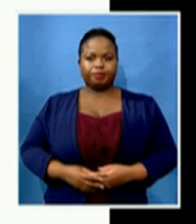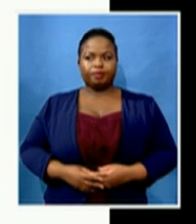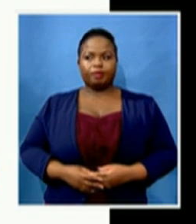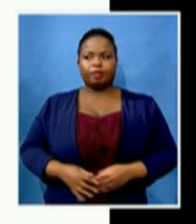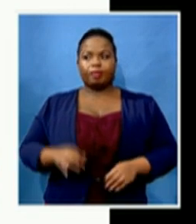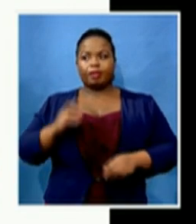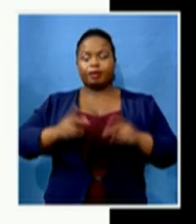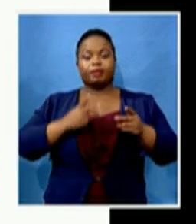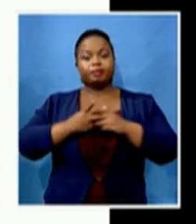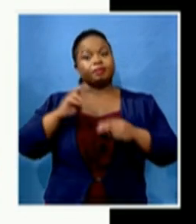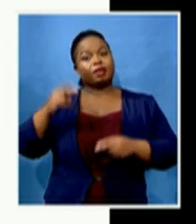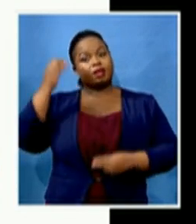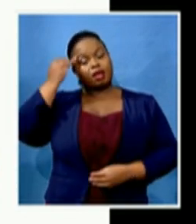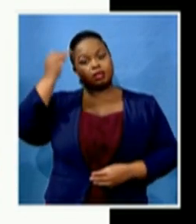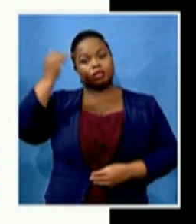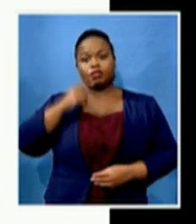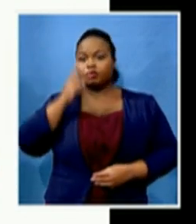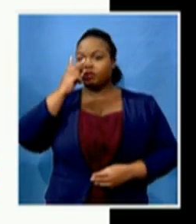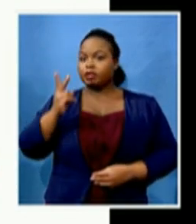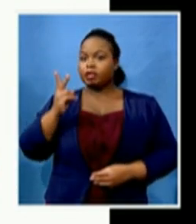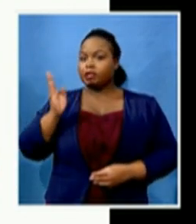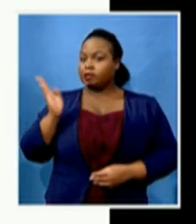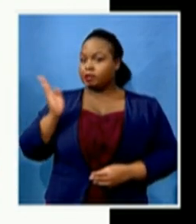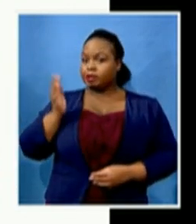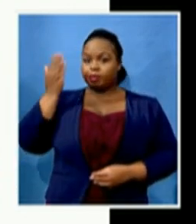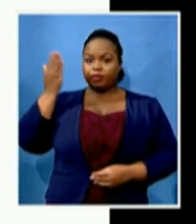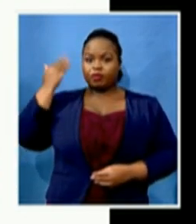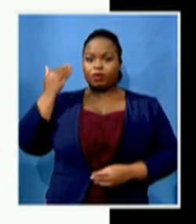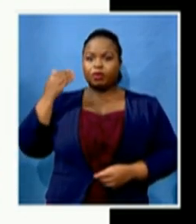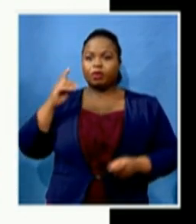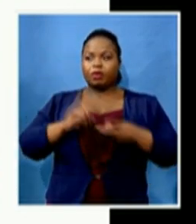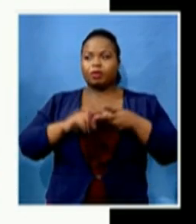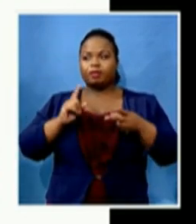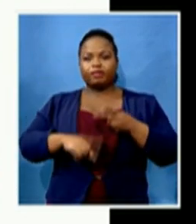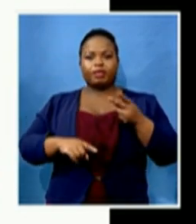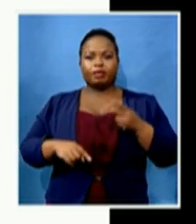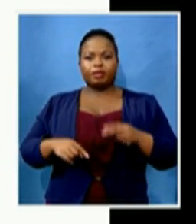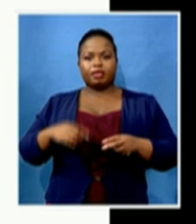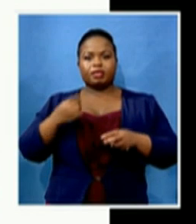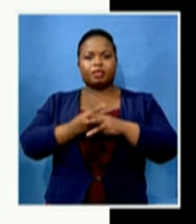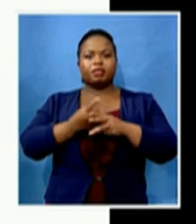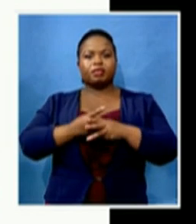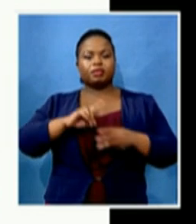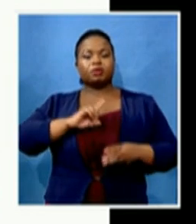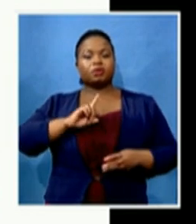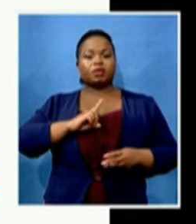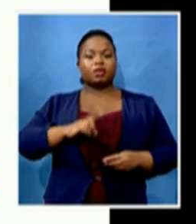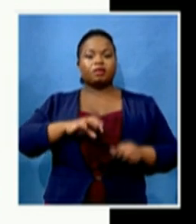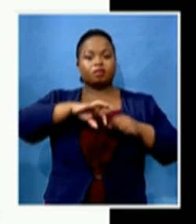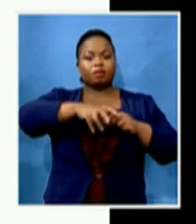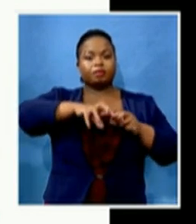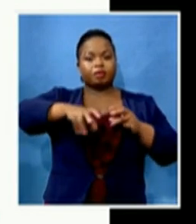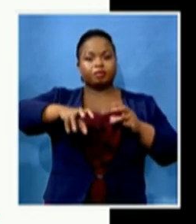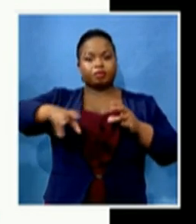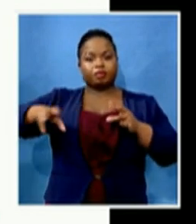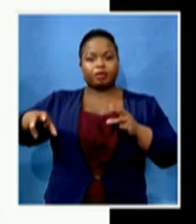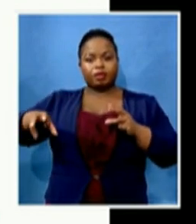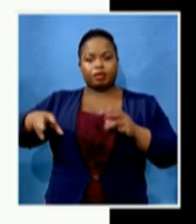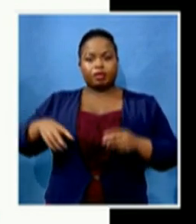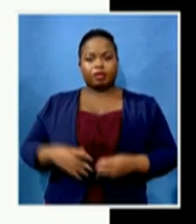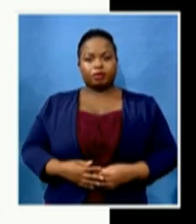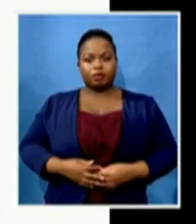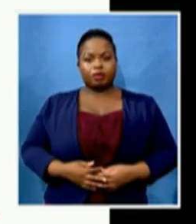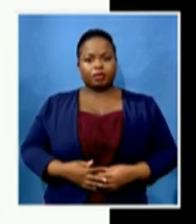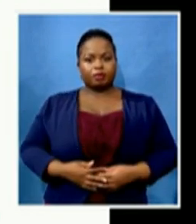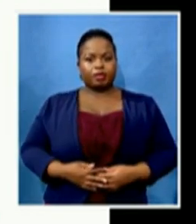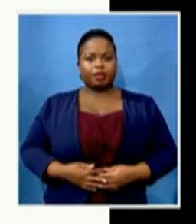picture before. That's a different epicurves drawn for different provinces. This would be just if we restrict it to